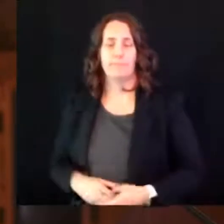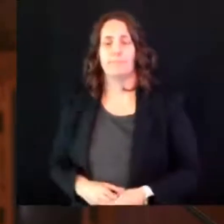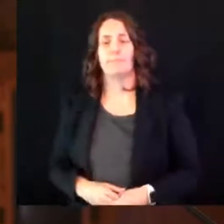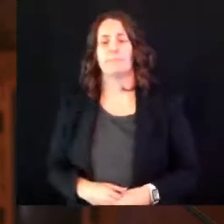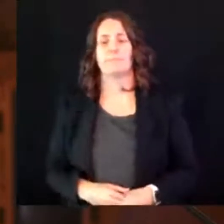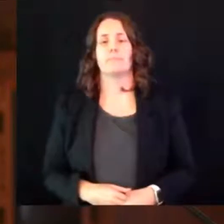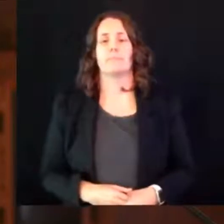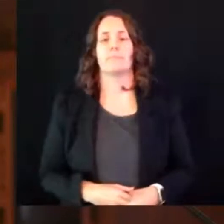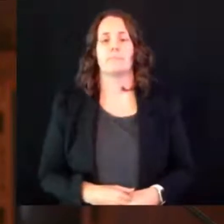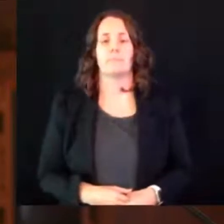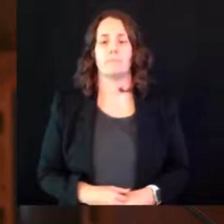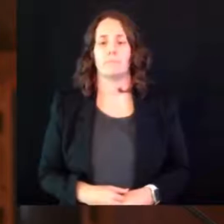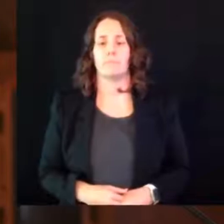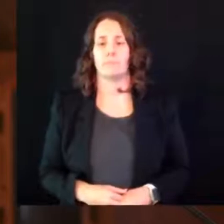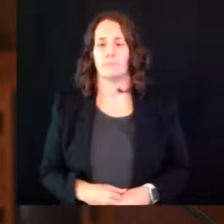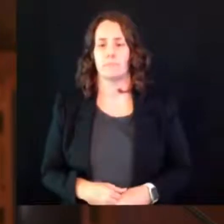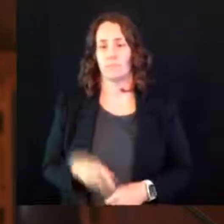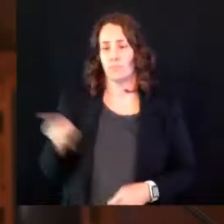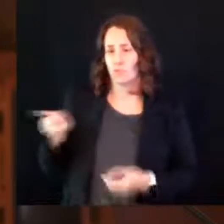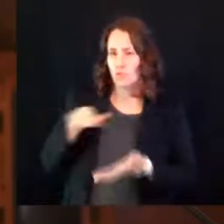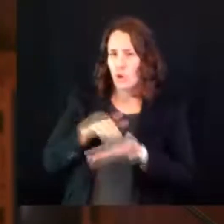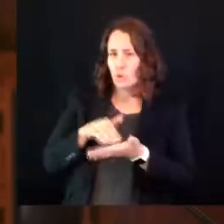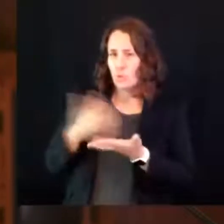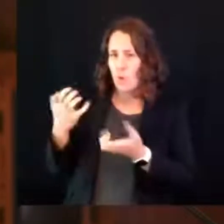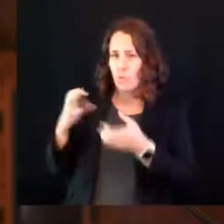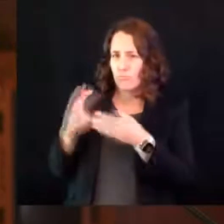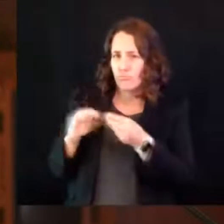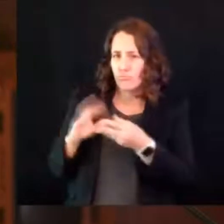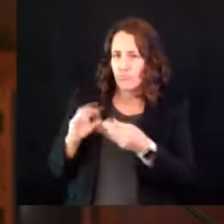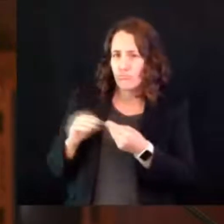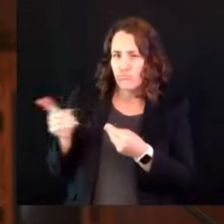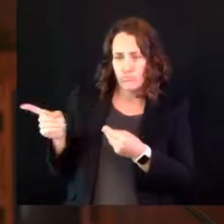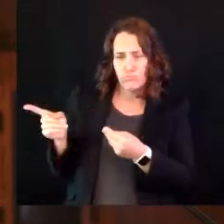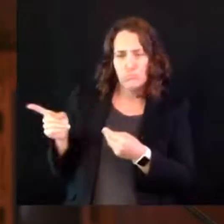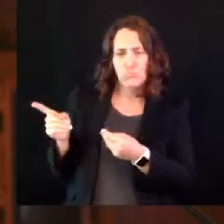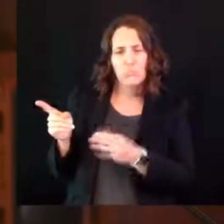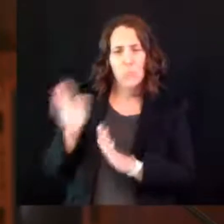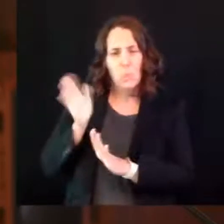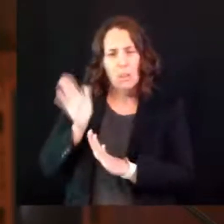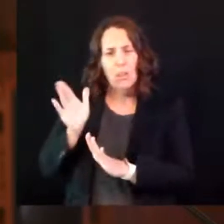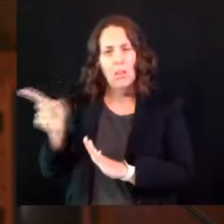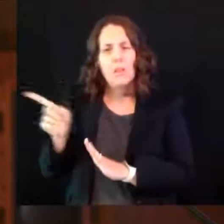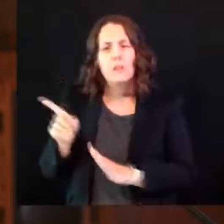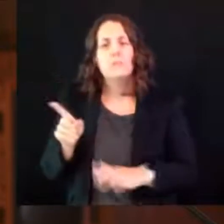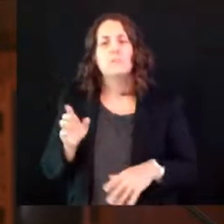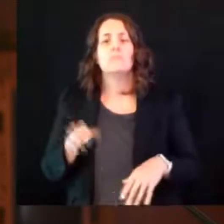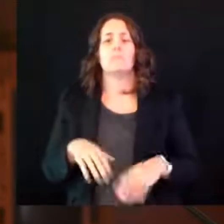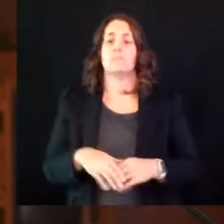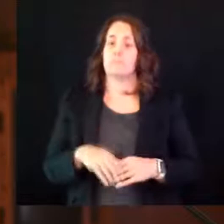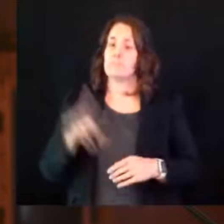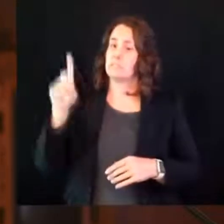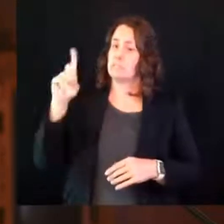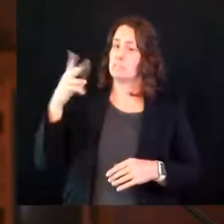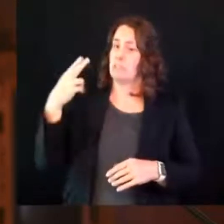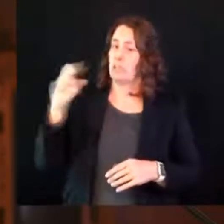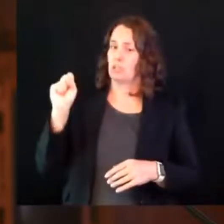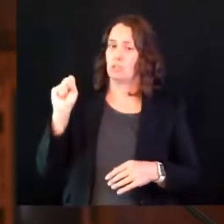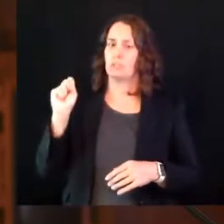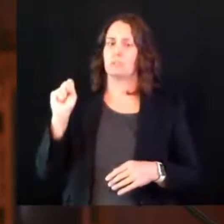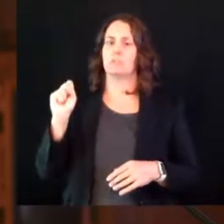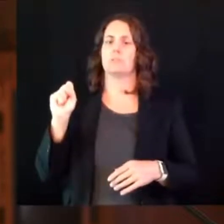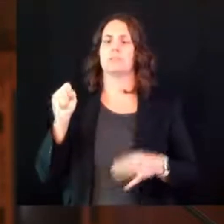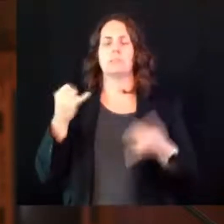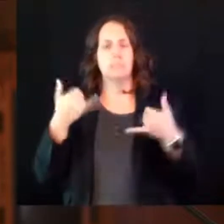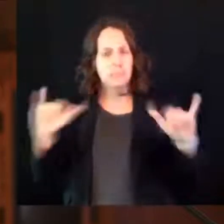this, why there is a guidance from DHS that institutes a similar sort of